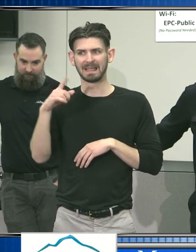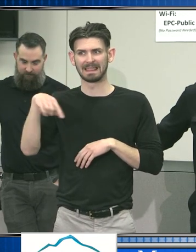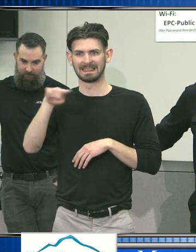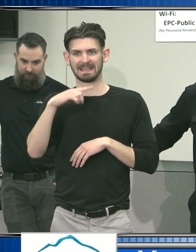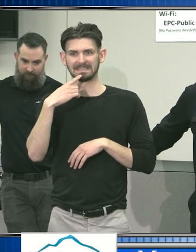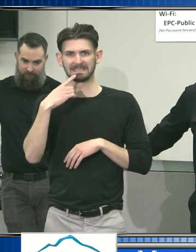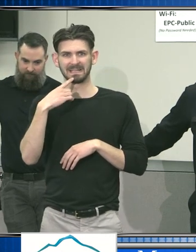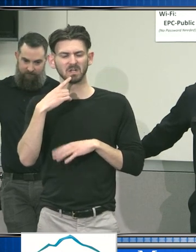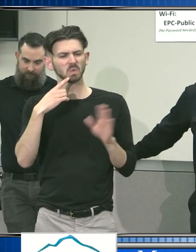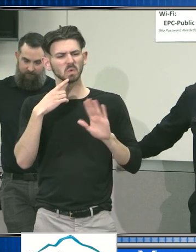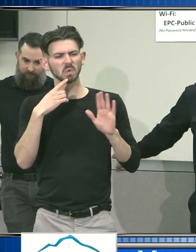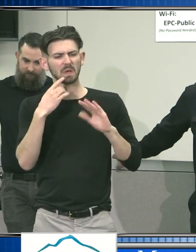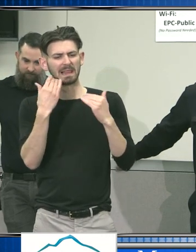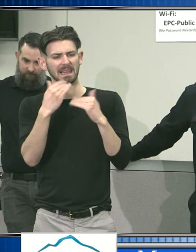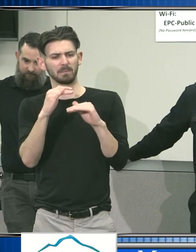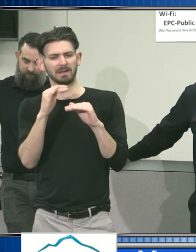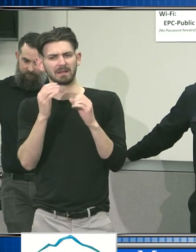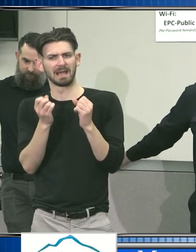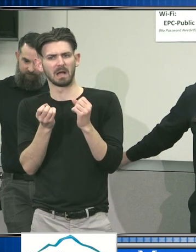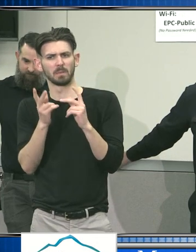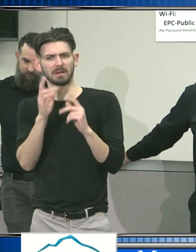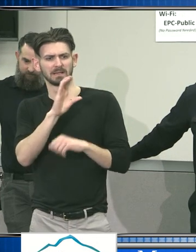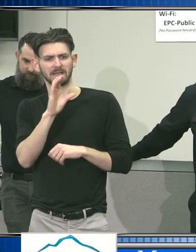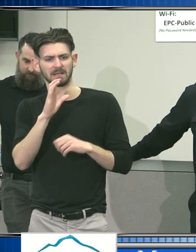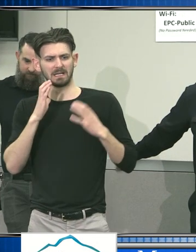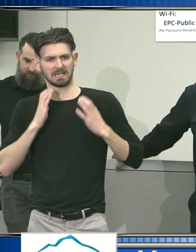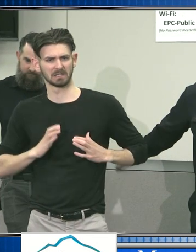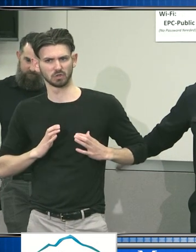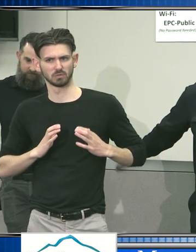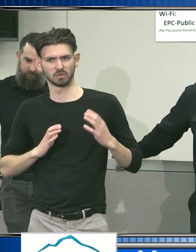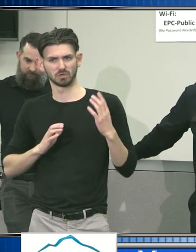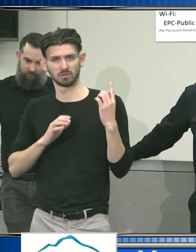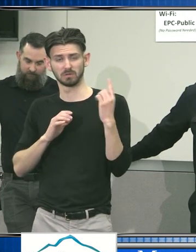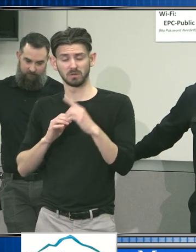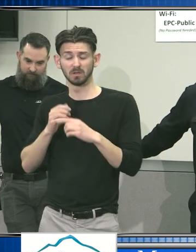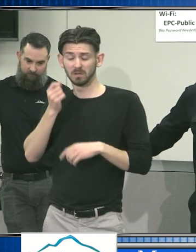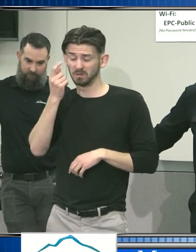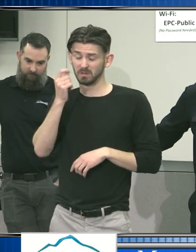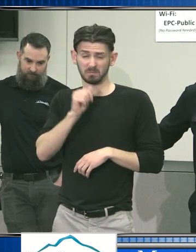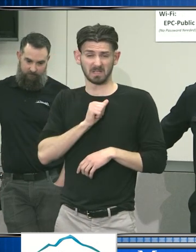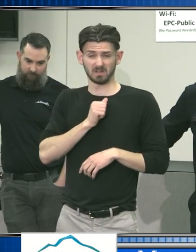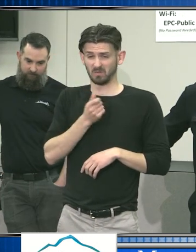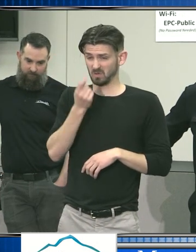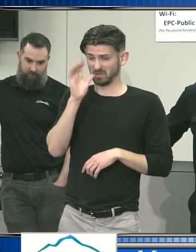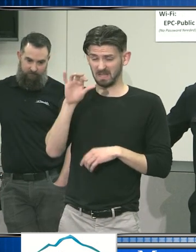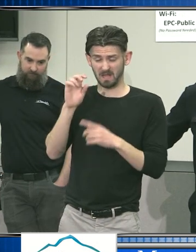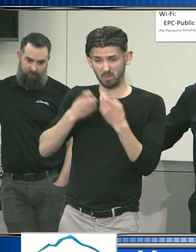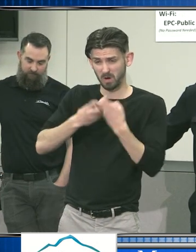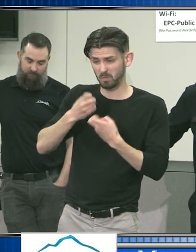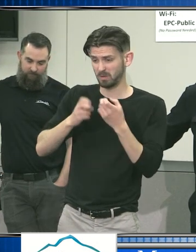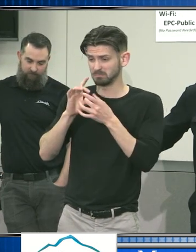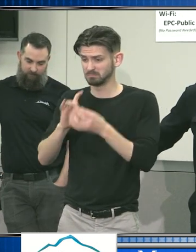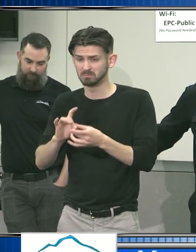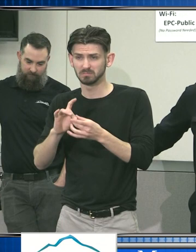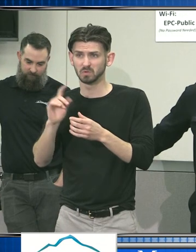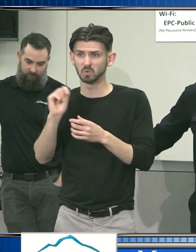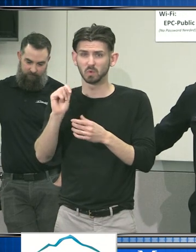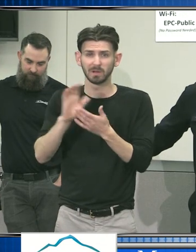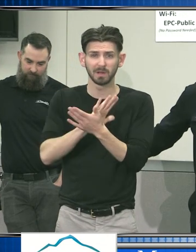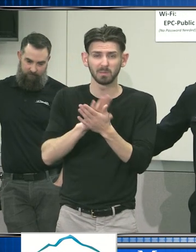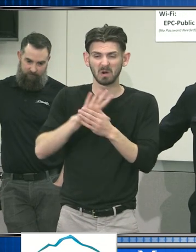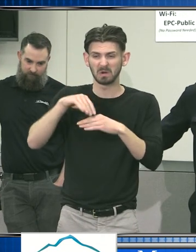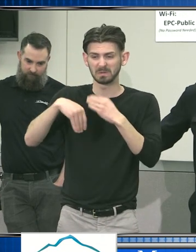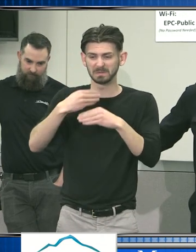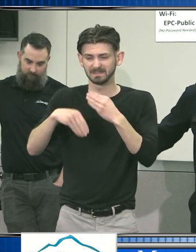seems reasonable to me. I've never been able to figure out this run on toilet paper myself. It does seem a little bit